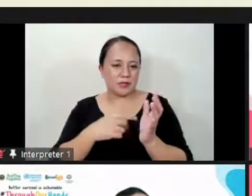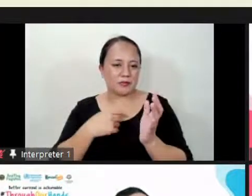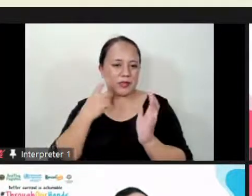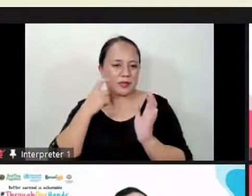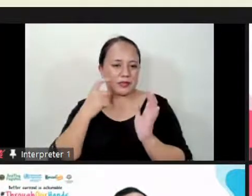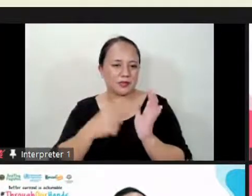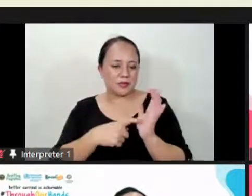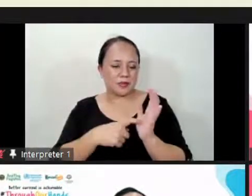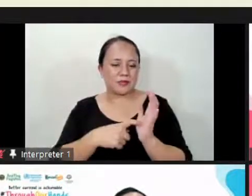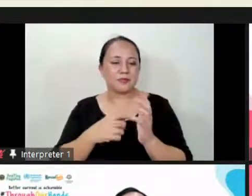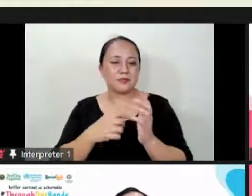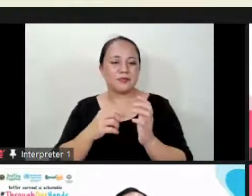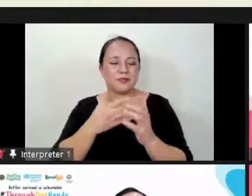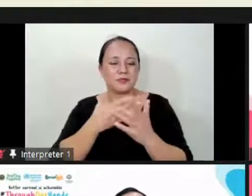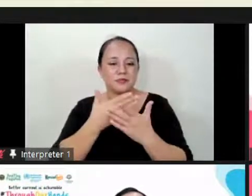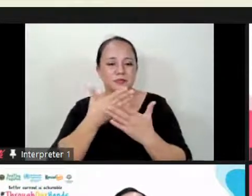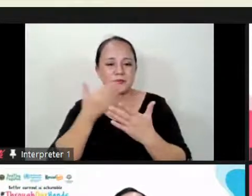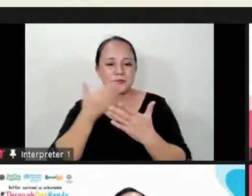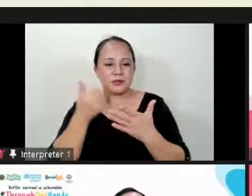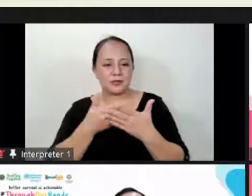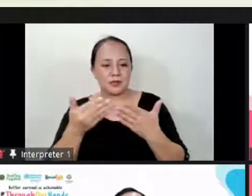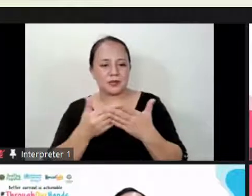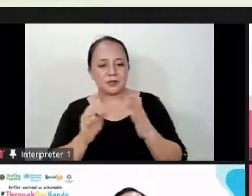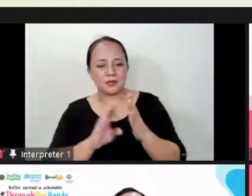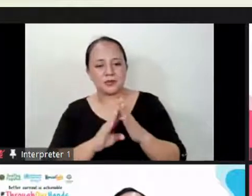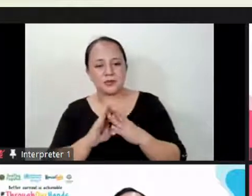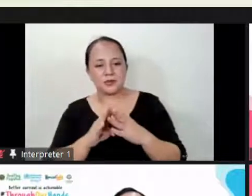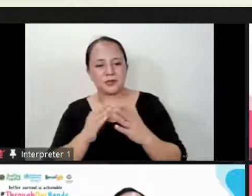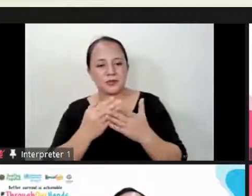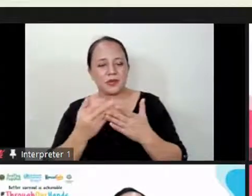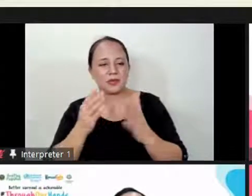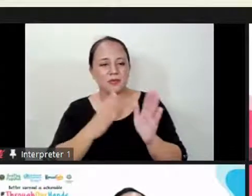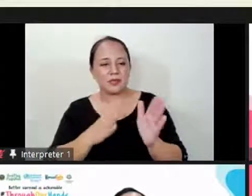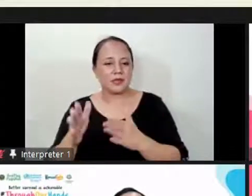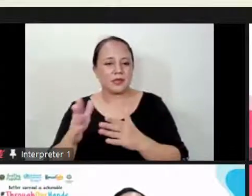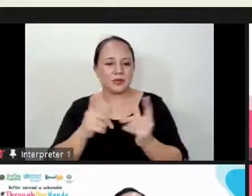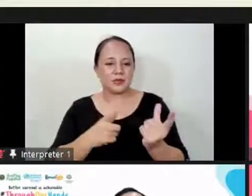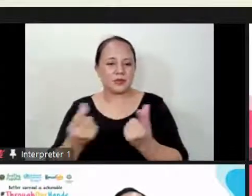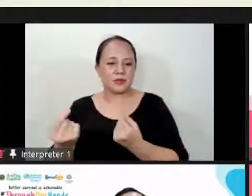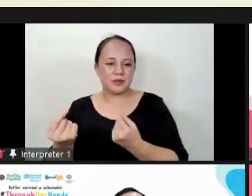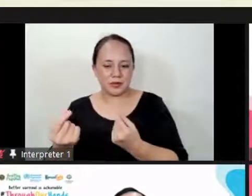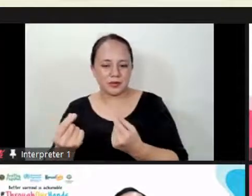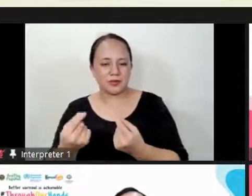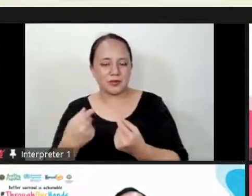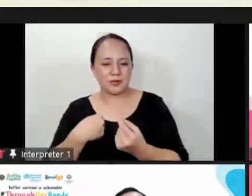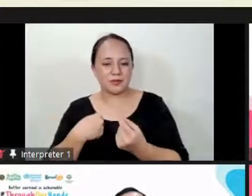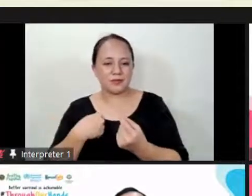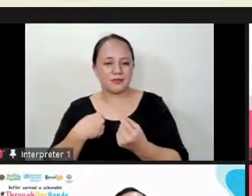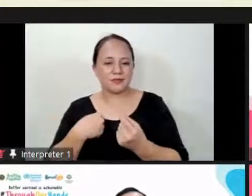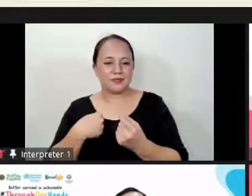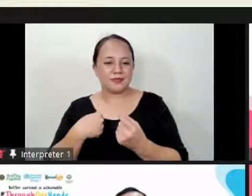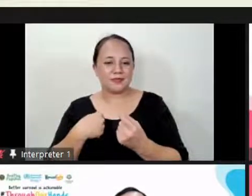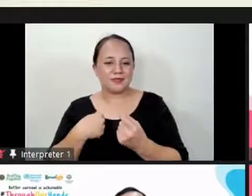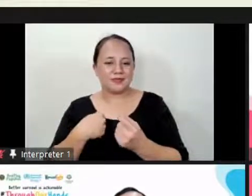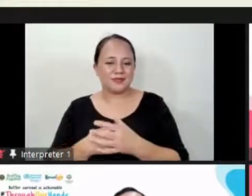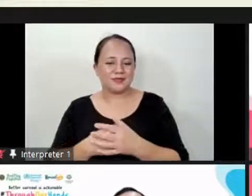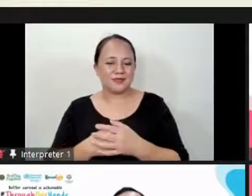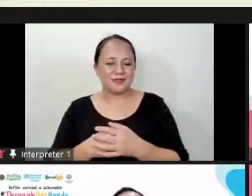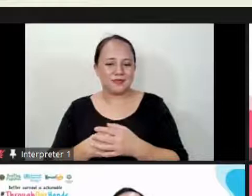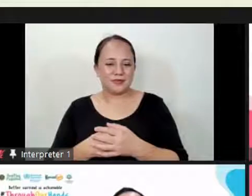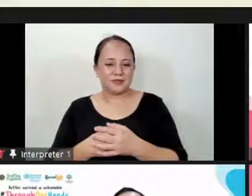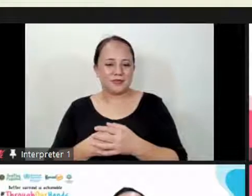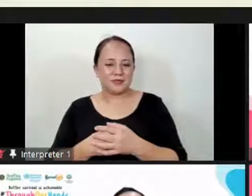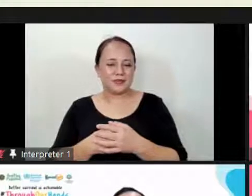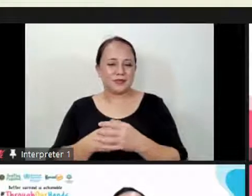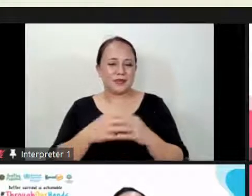identifying best buys, developing standards and tools to guide the planning and implementation, etc., etc. So in a